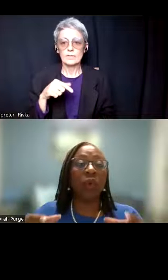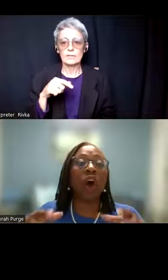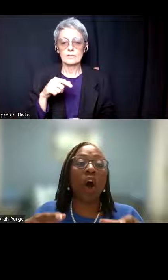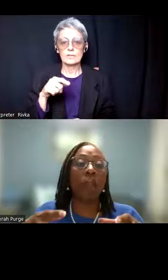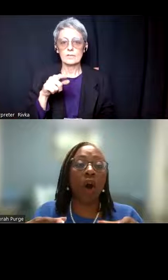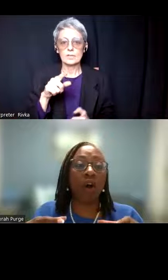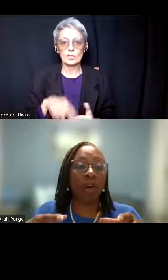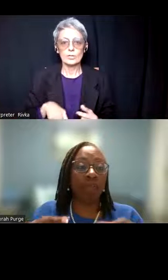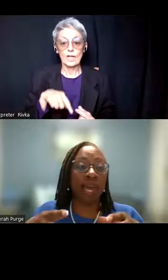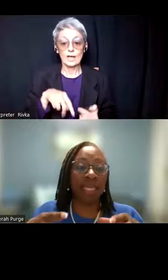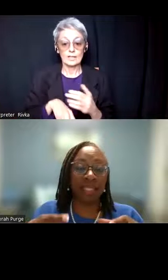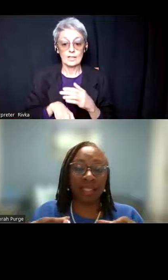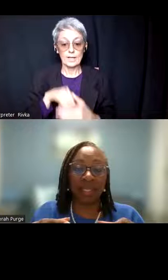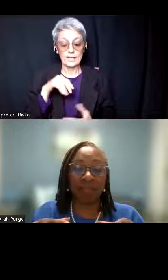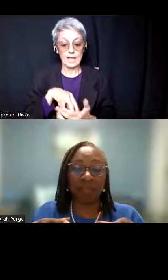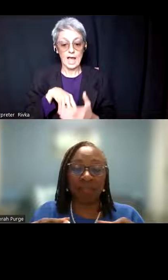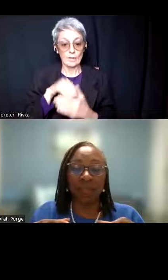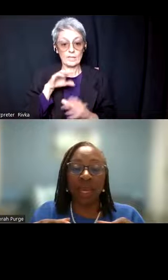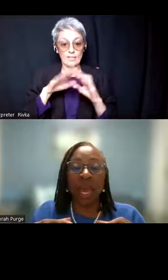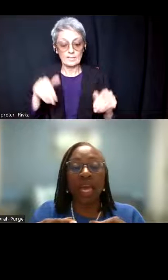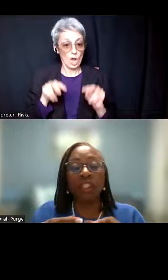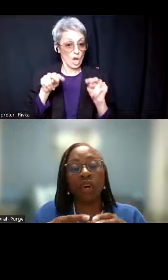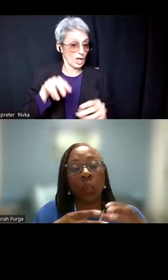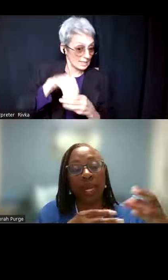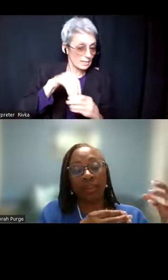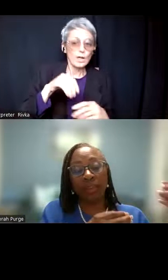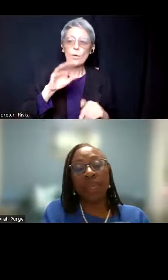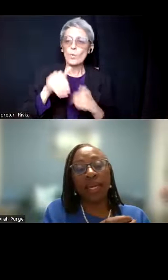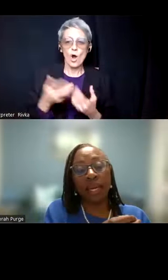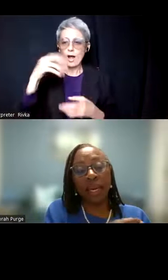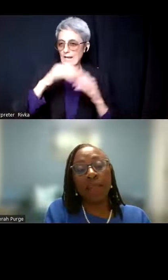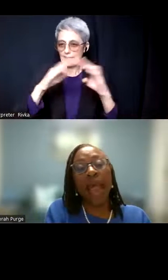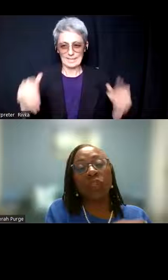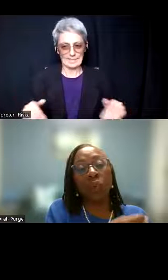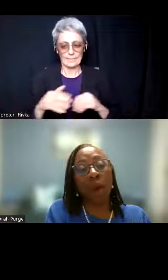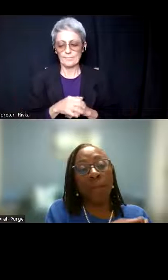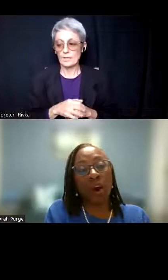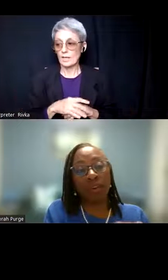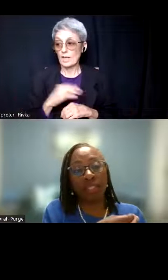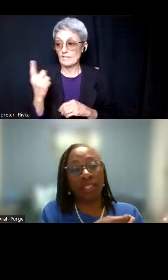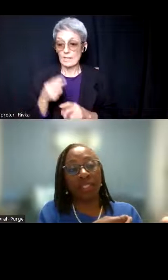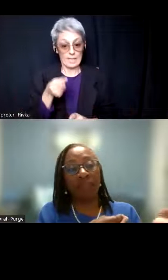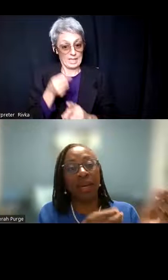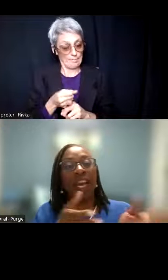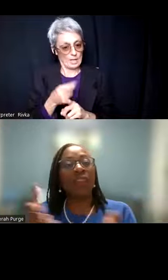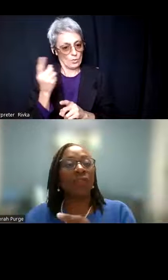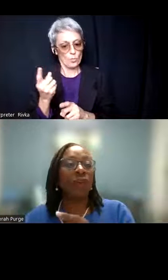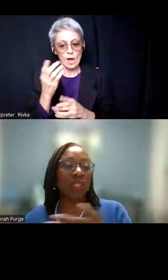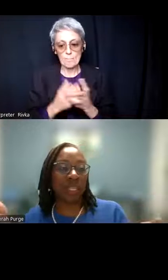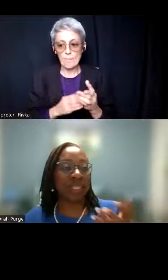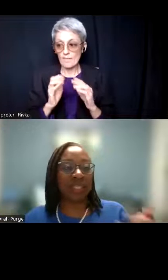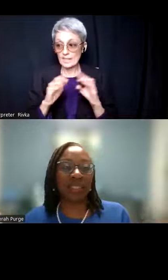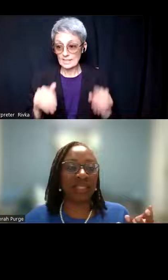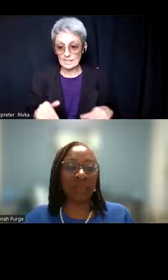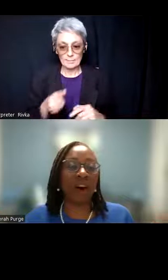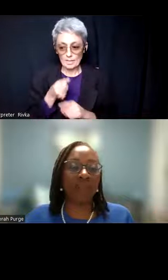in. We're all part of a system. And so when something impacts one part of the system, it throws the